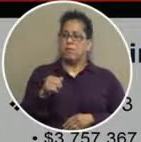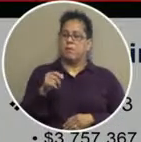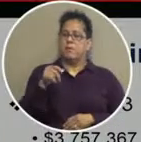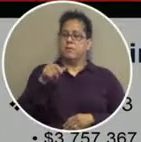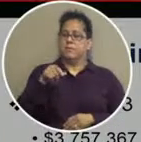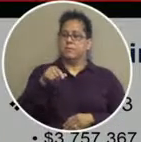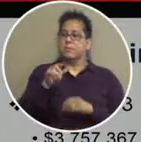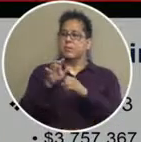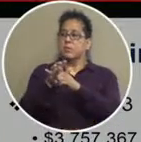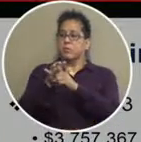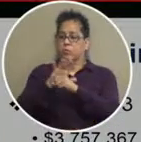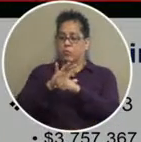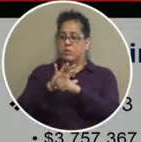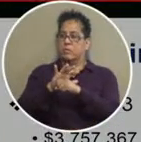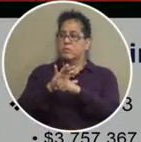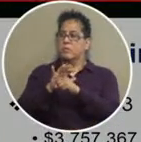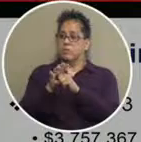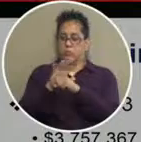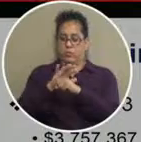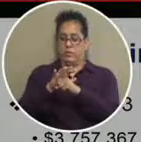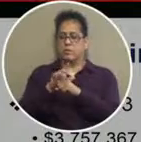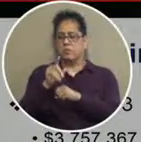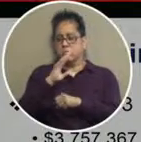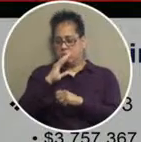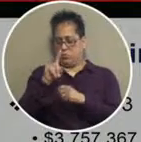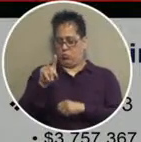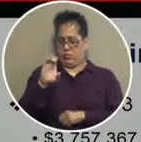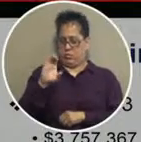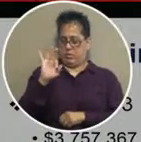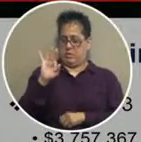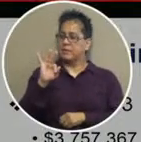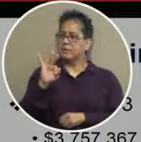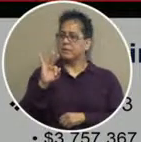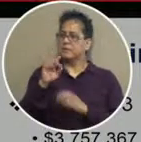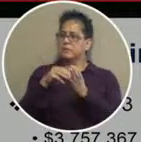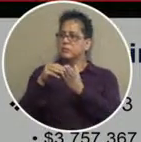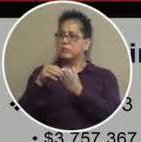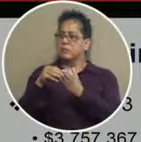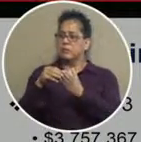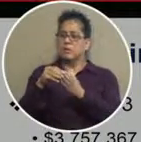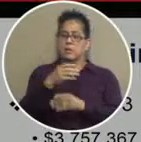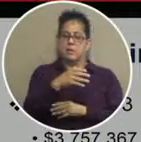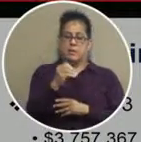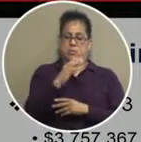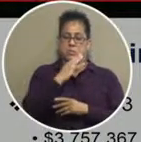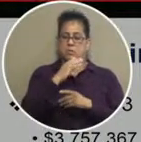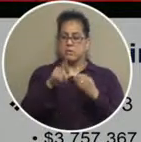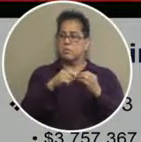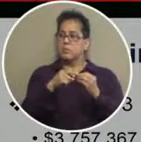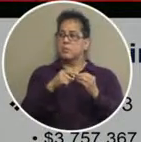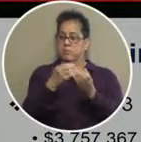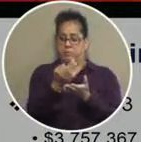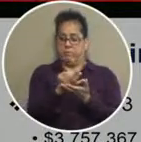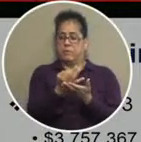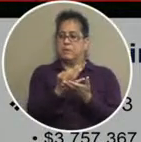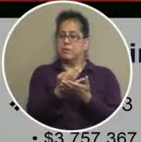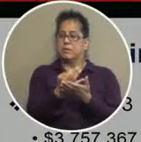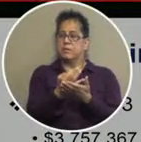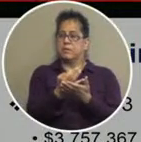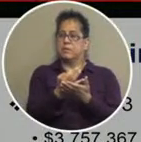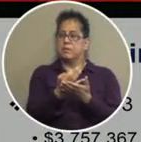During the coronavirus relief funds, we did talk about that $119 million, and in addition to that, we talked about the additional funding received for